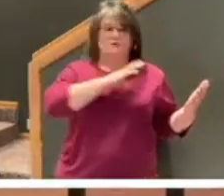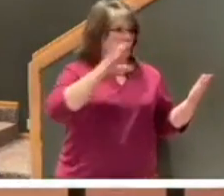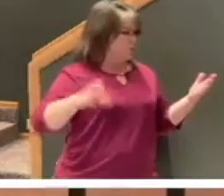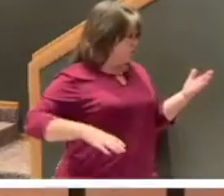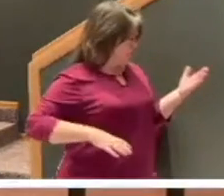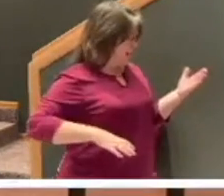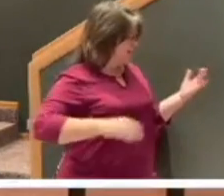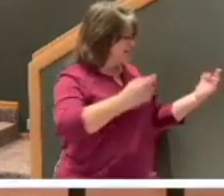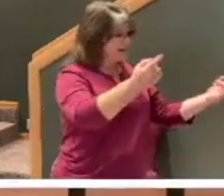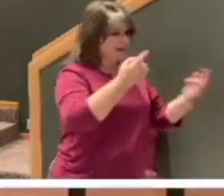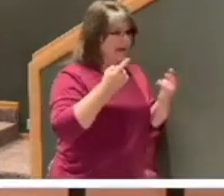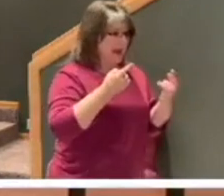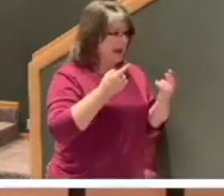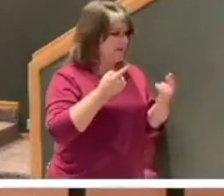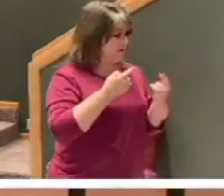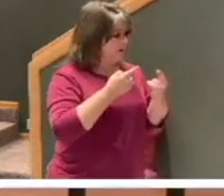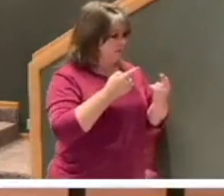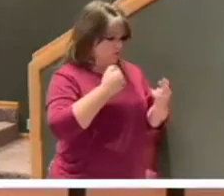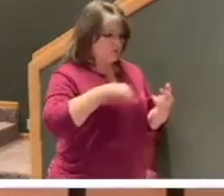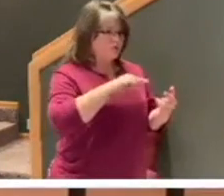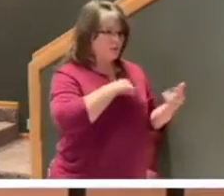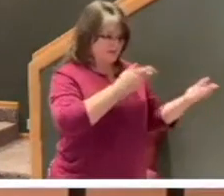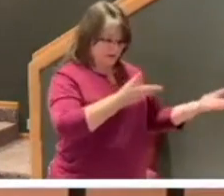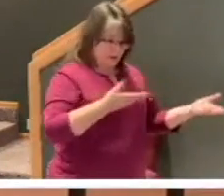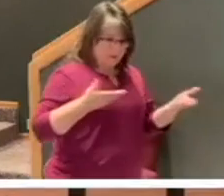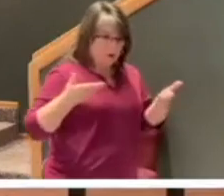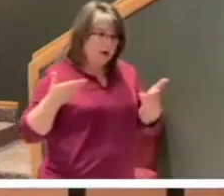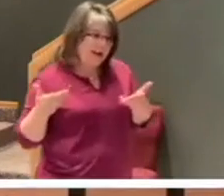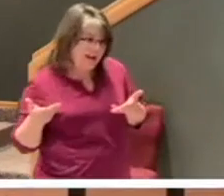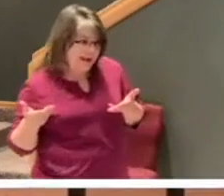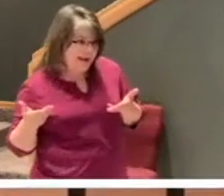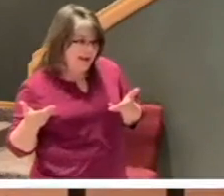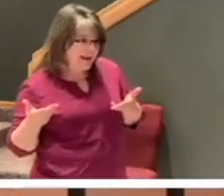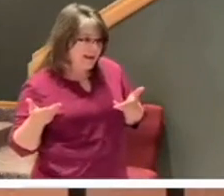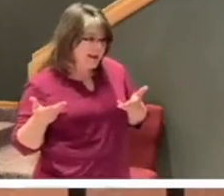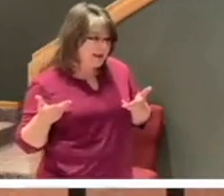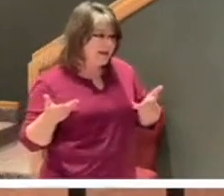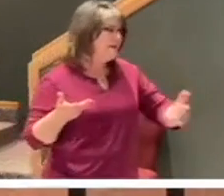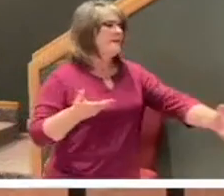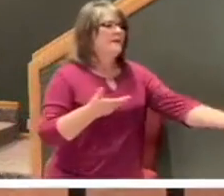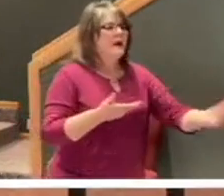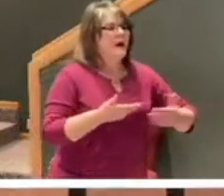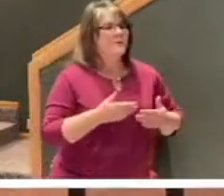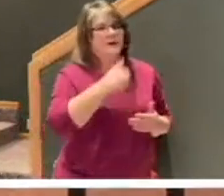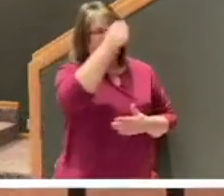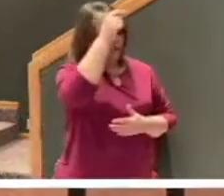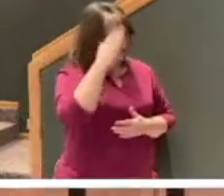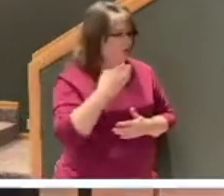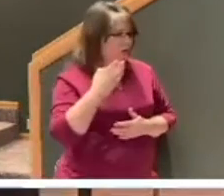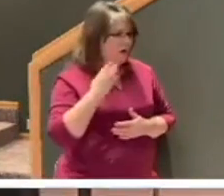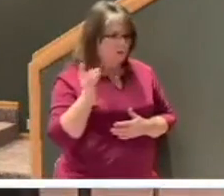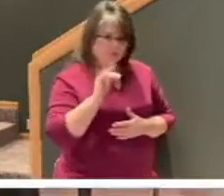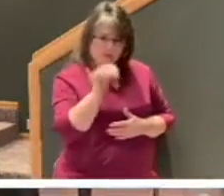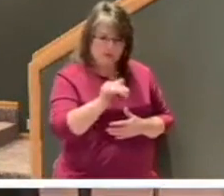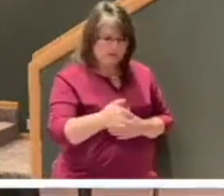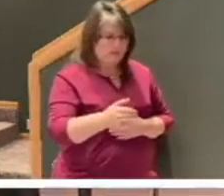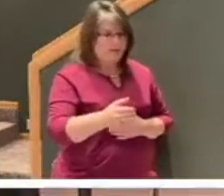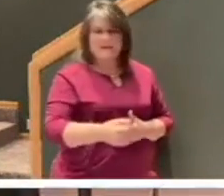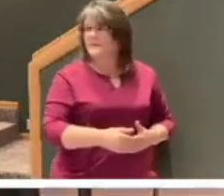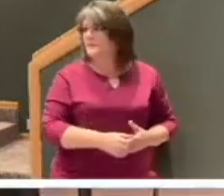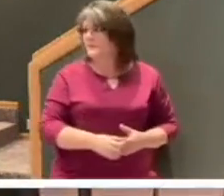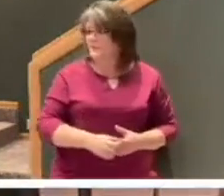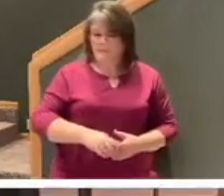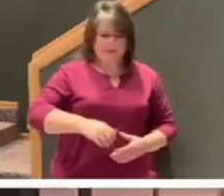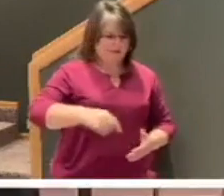Christ came to where we're at, bringing the infinite resource of God. He dips into the deep things